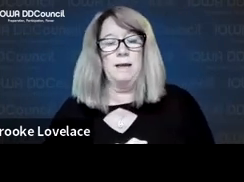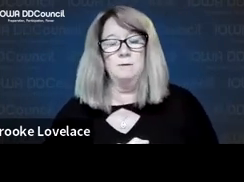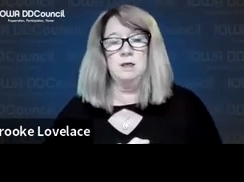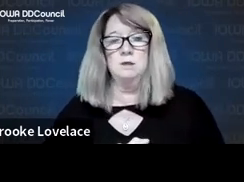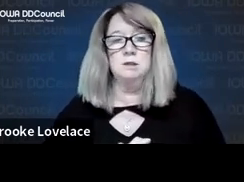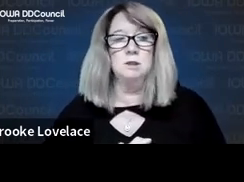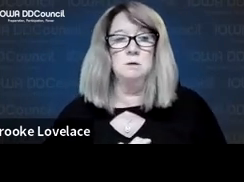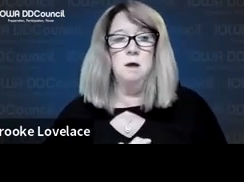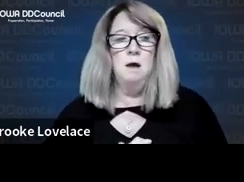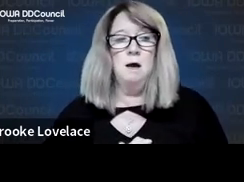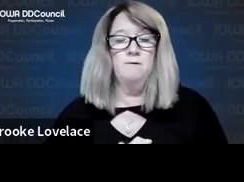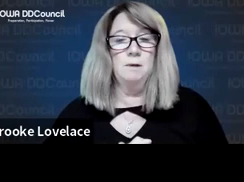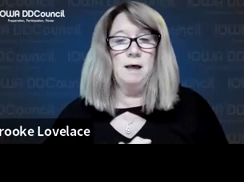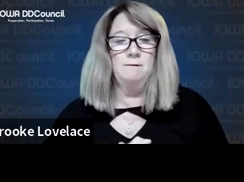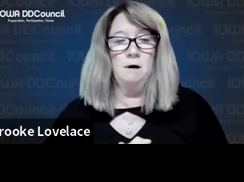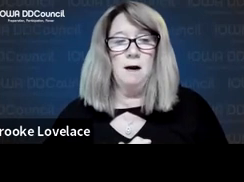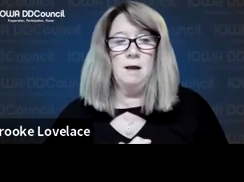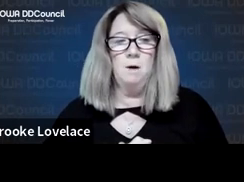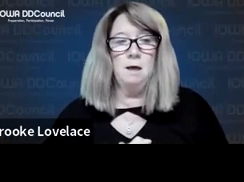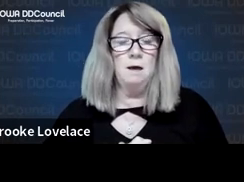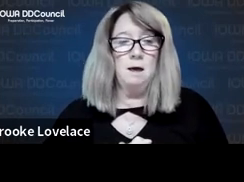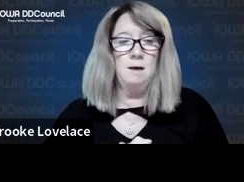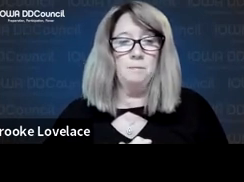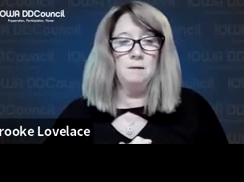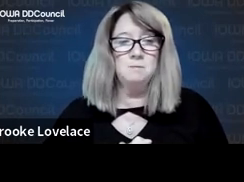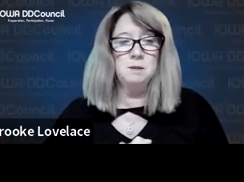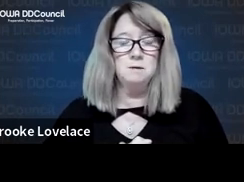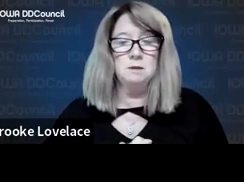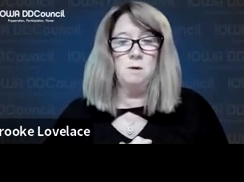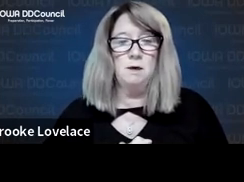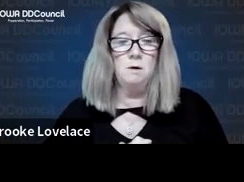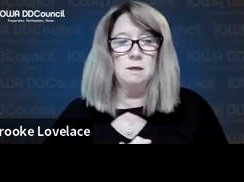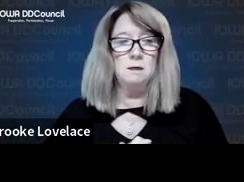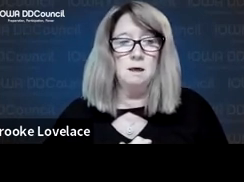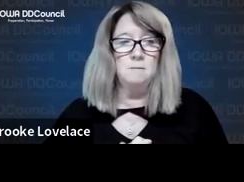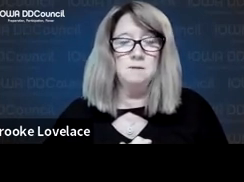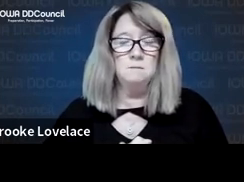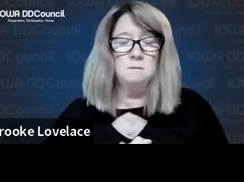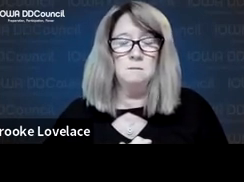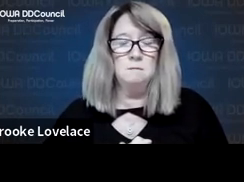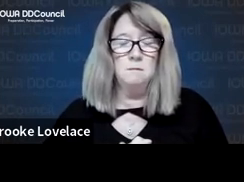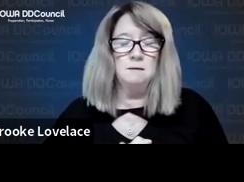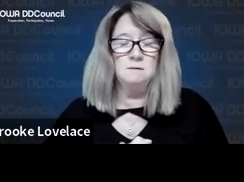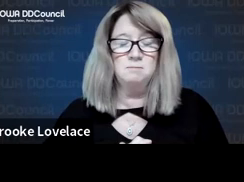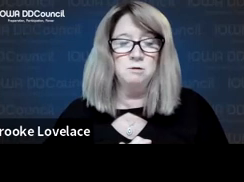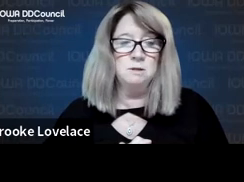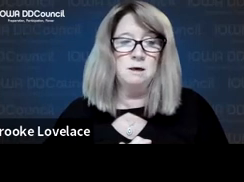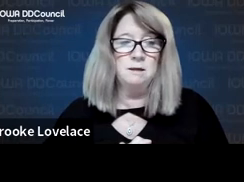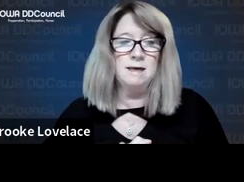great breakout sessions too from a lot of our Iowa speakers that are well known